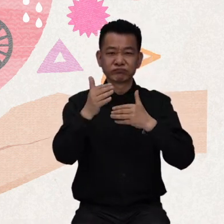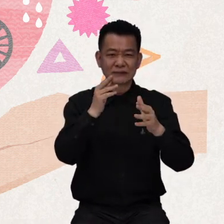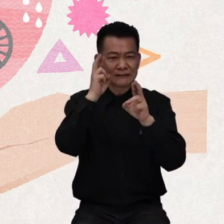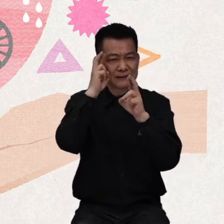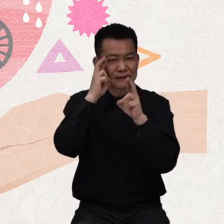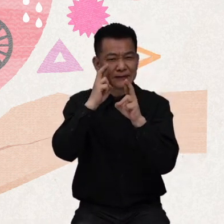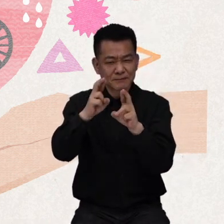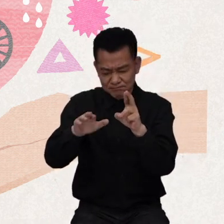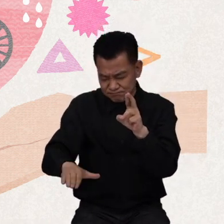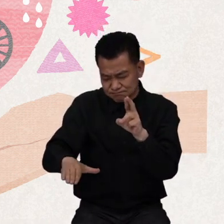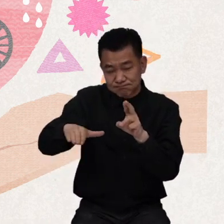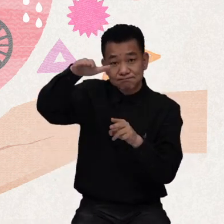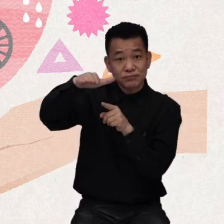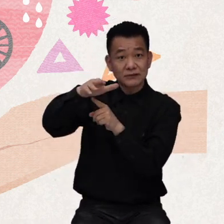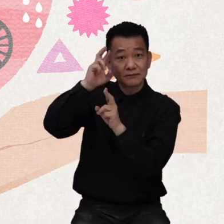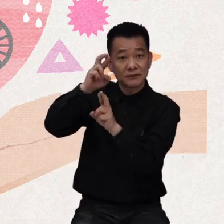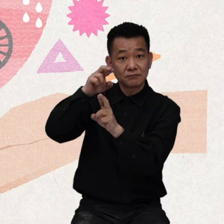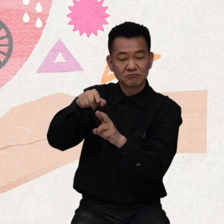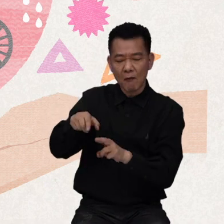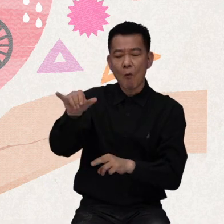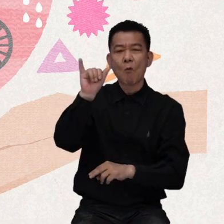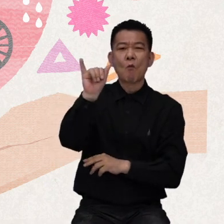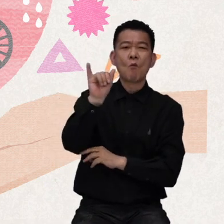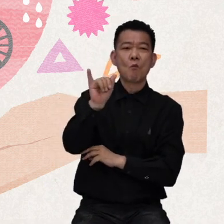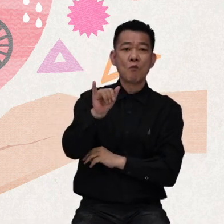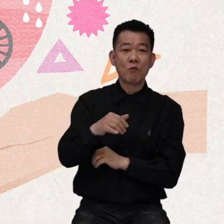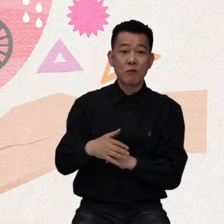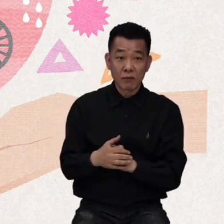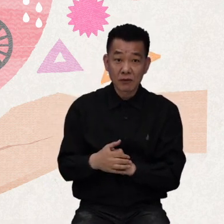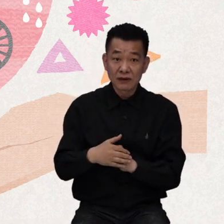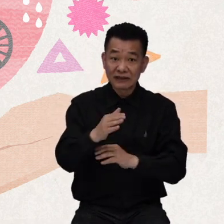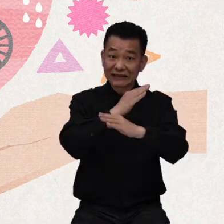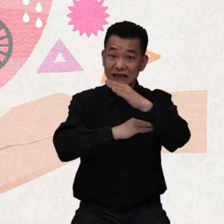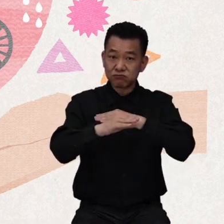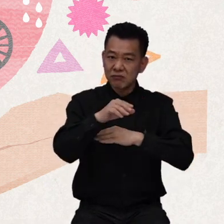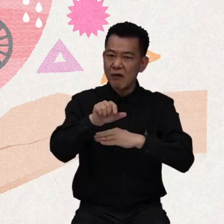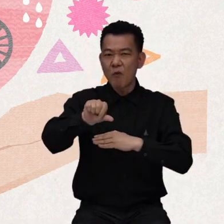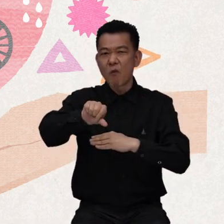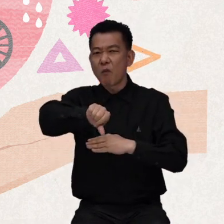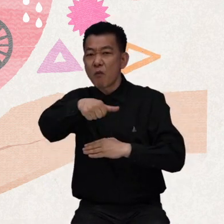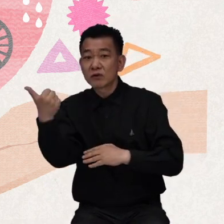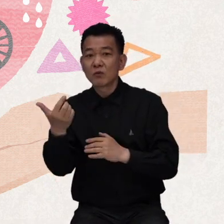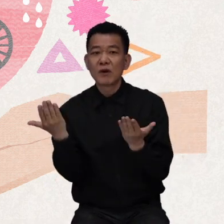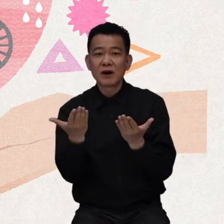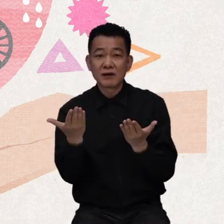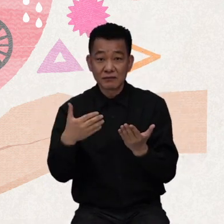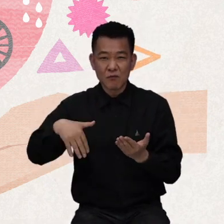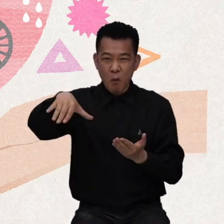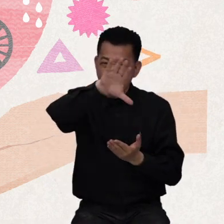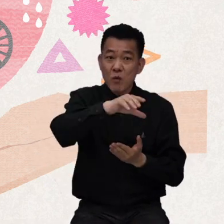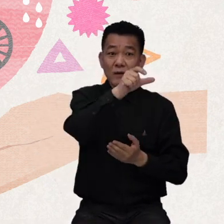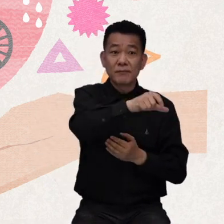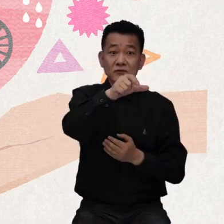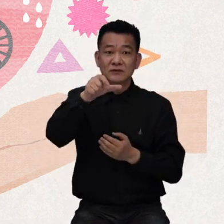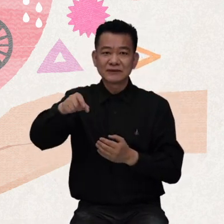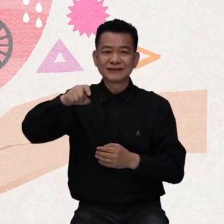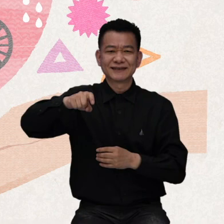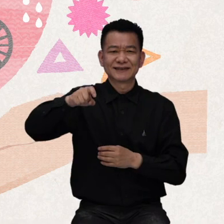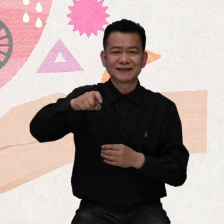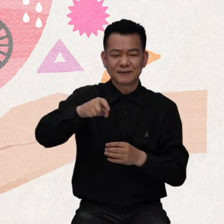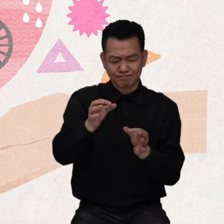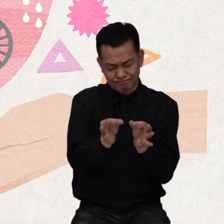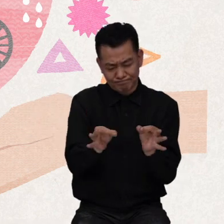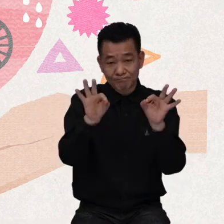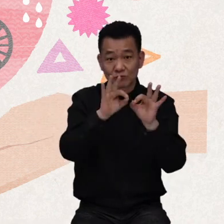dignity. Oh, I see. I think this is a valuable convention, not only for persons with